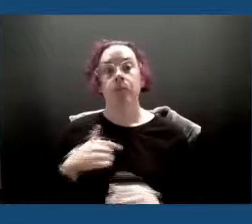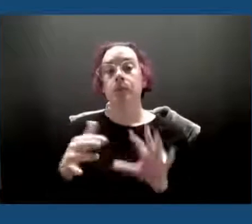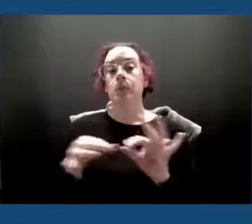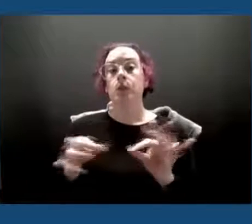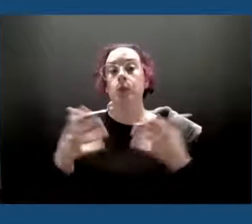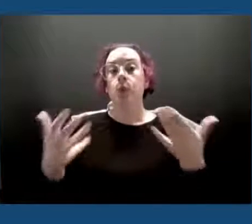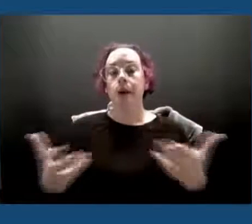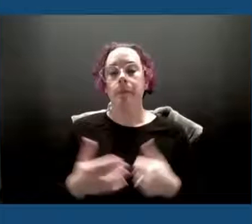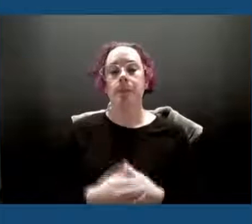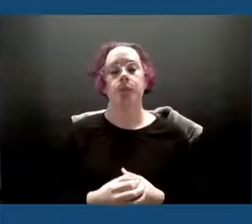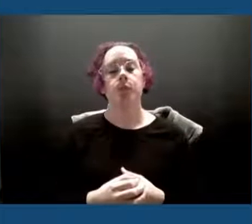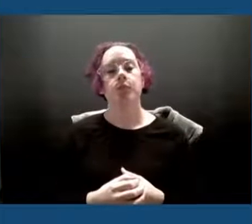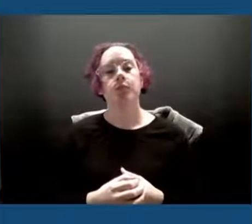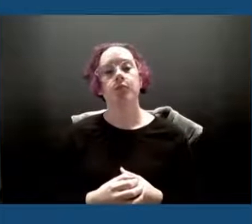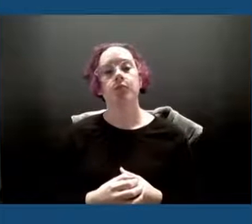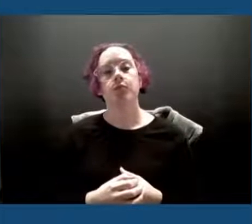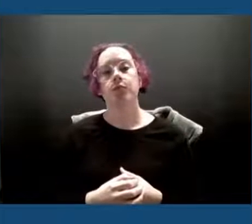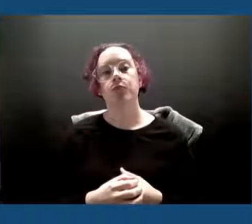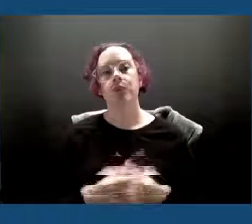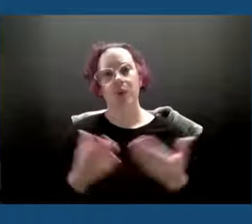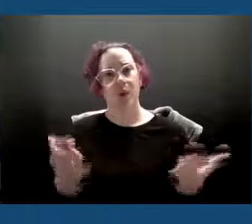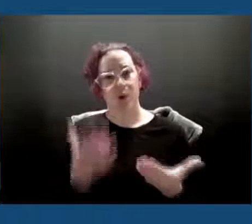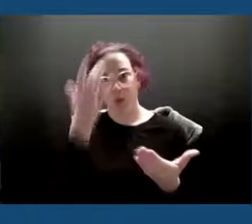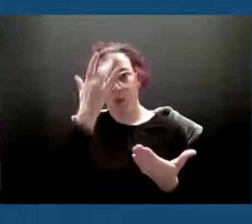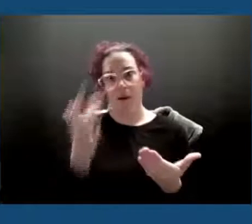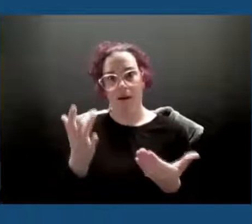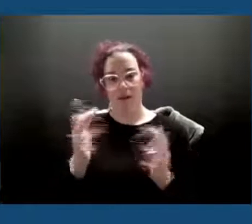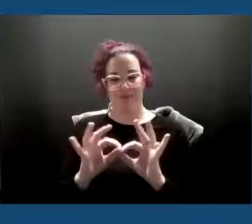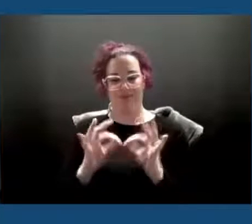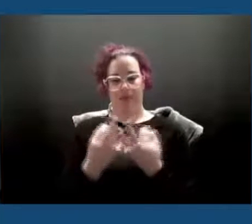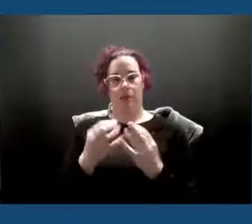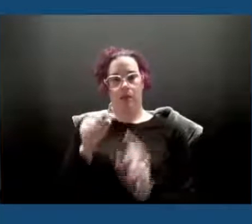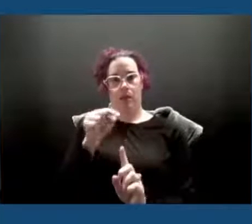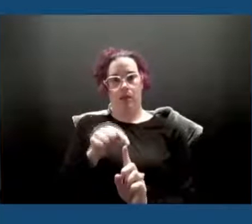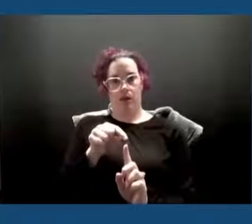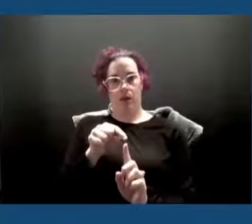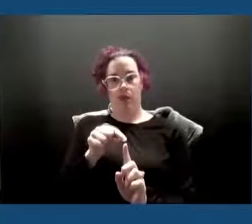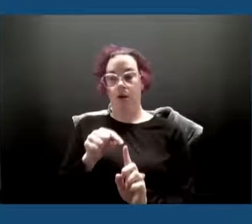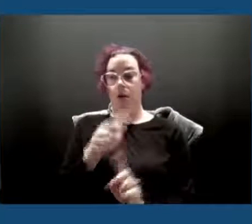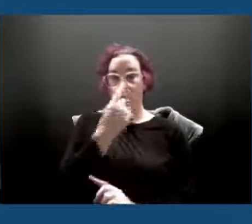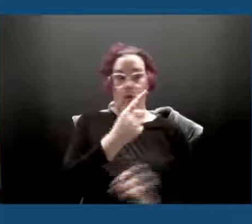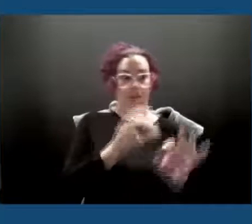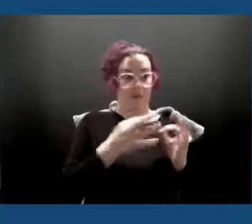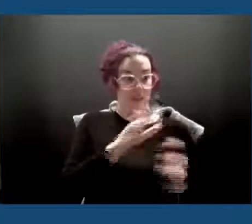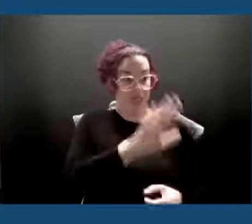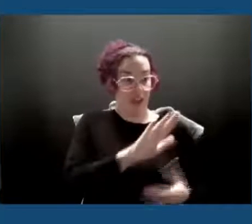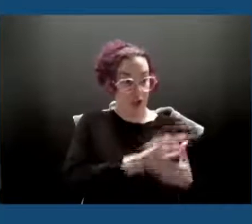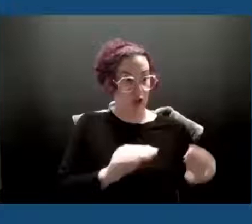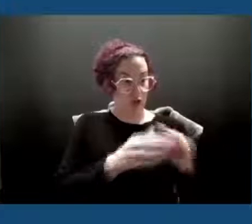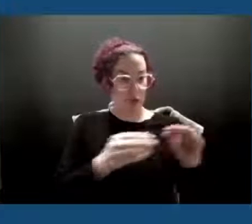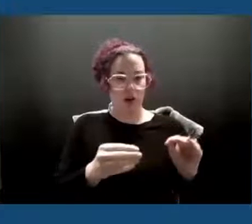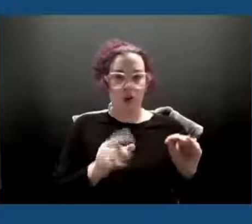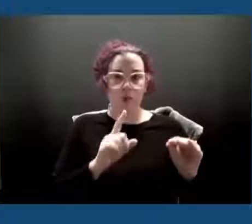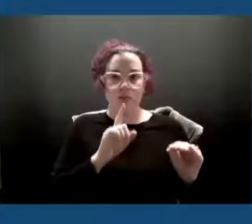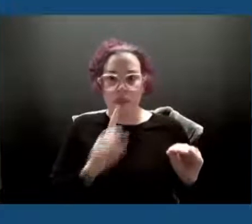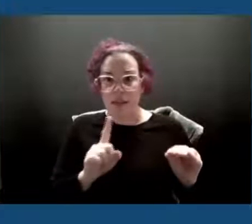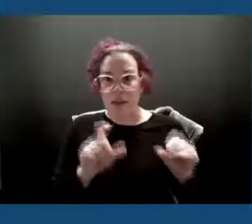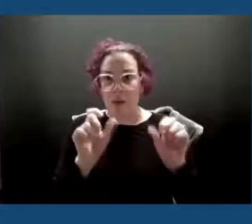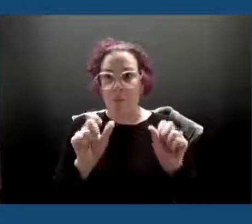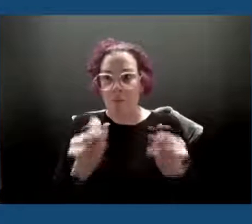because of a family story, which could have been any family in this whole